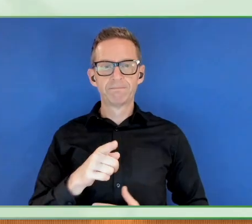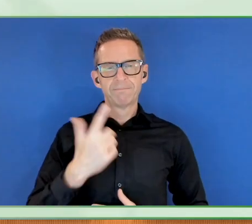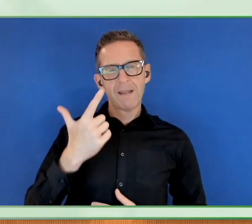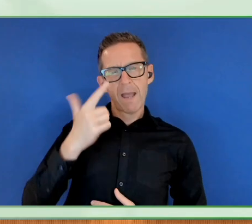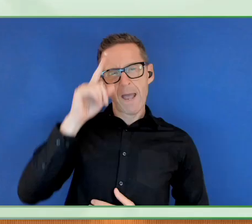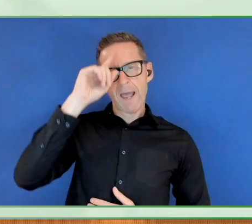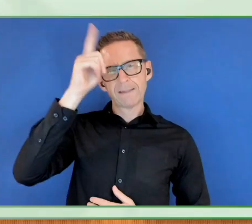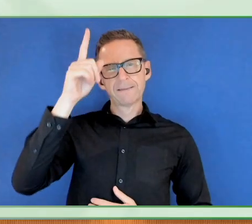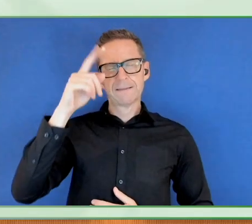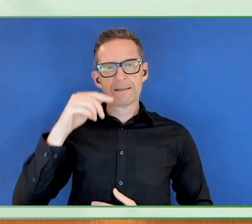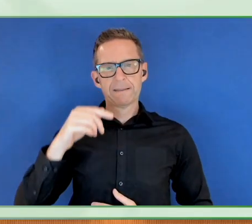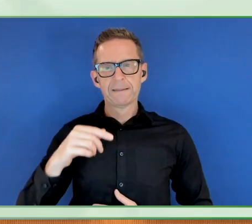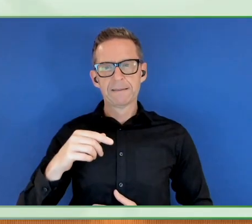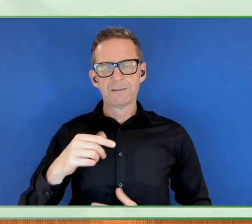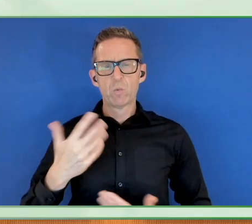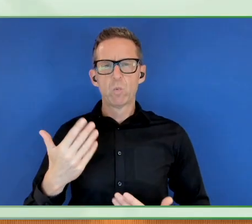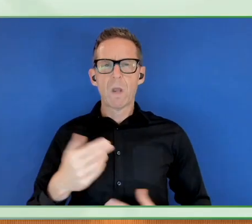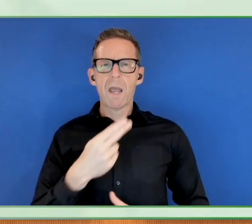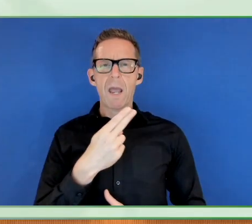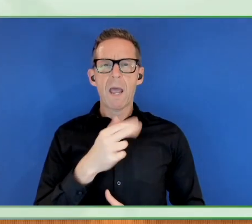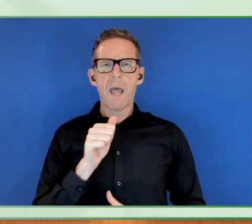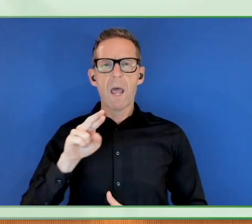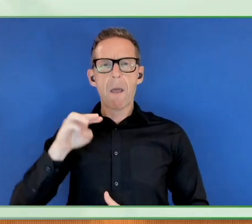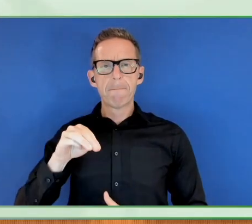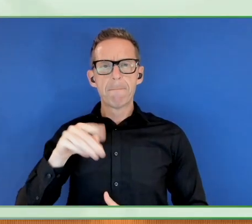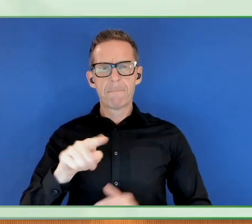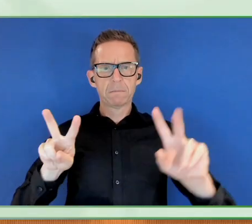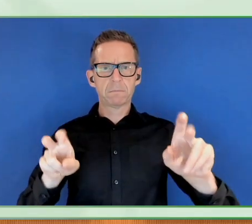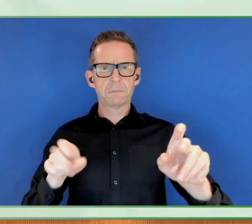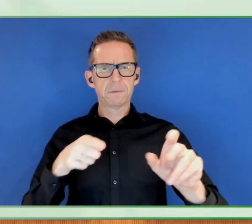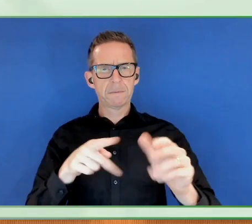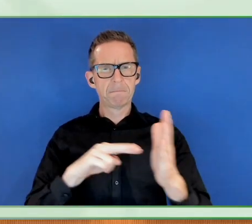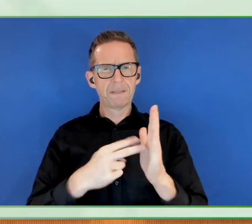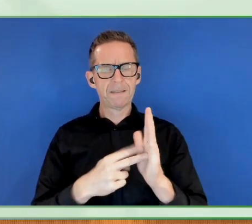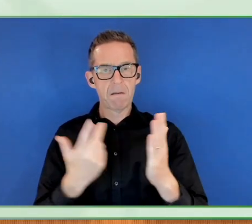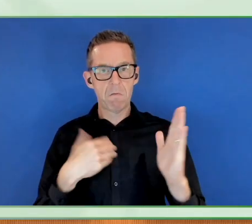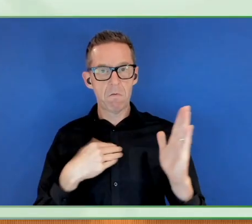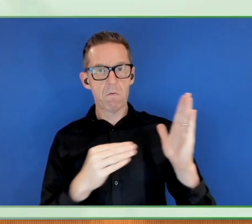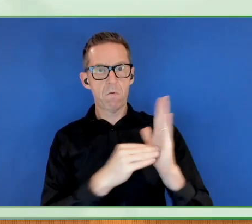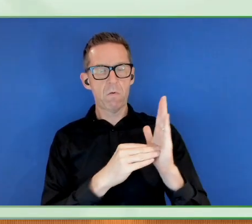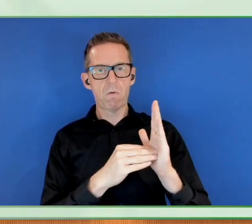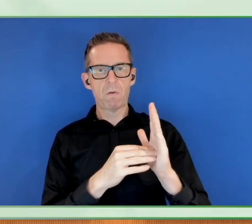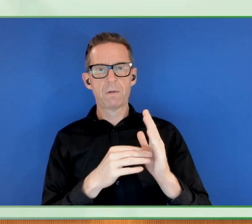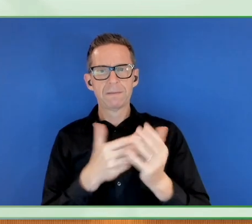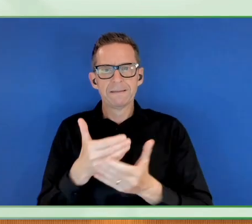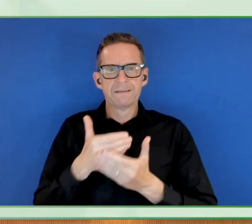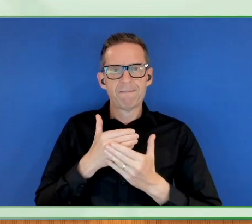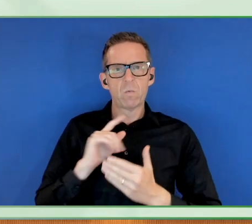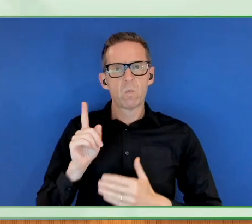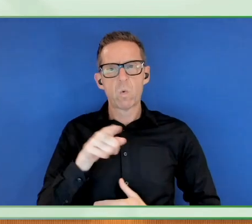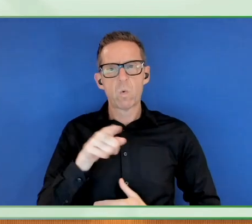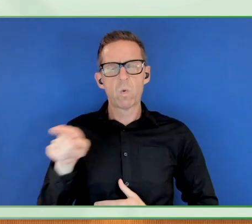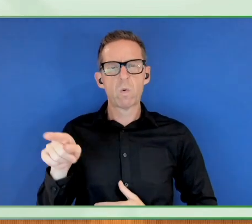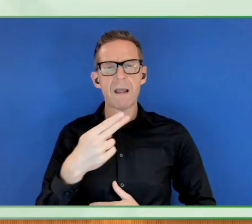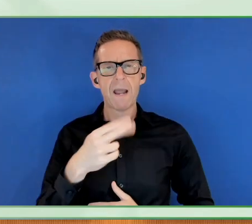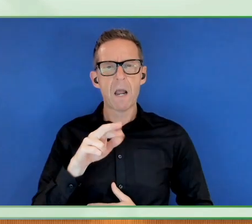up quite a lot, and how we create a standard for that. Data protection is an interesting one.